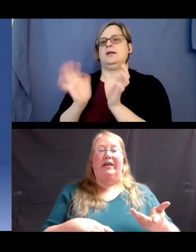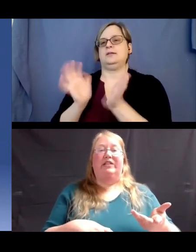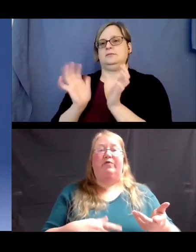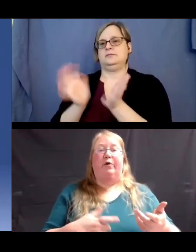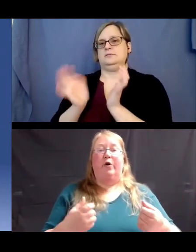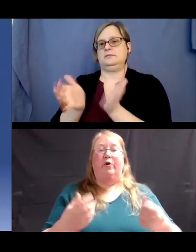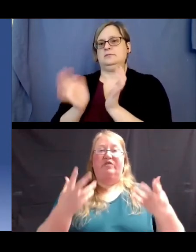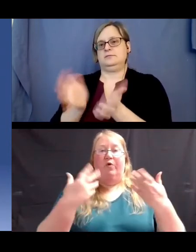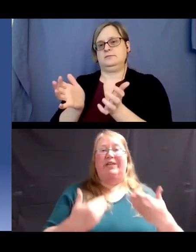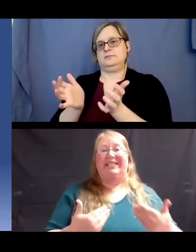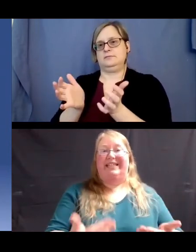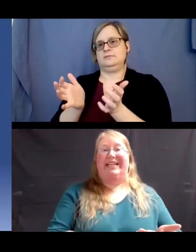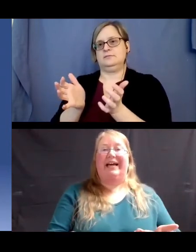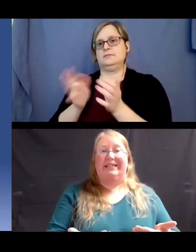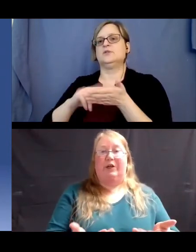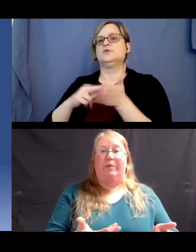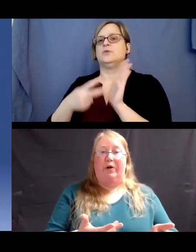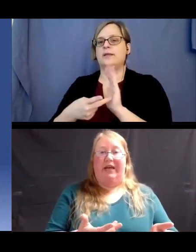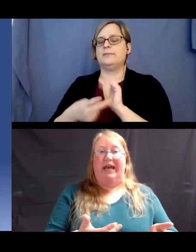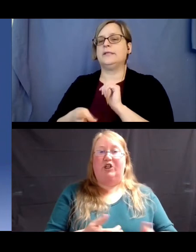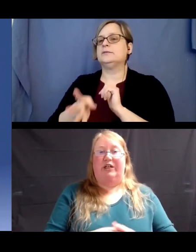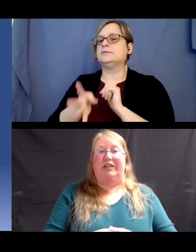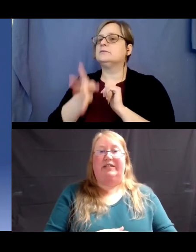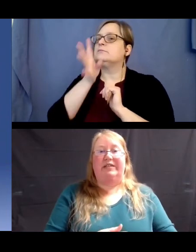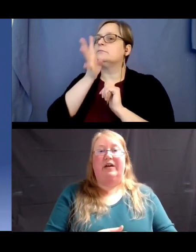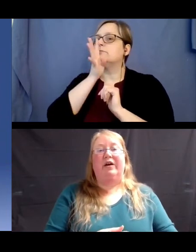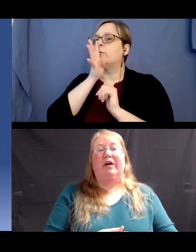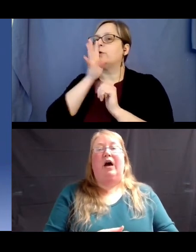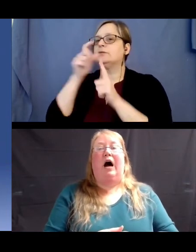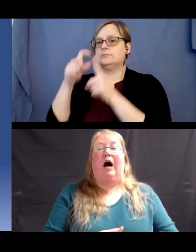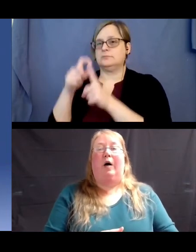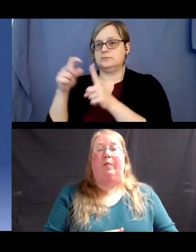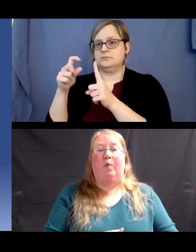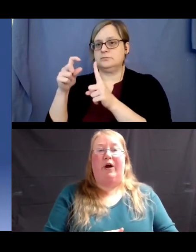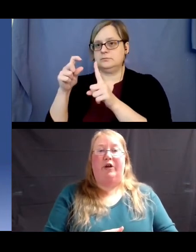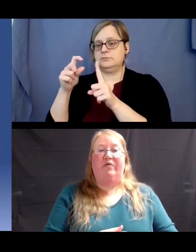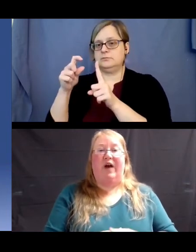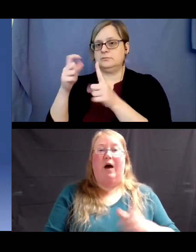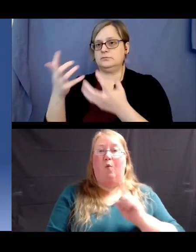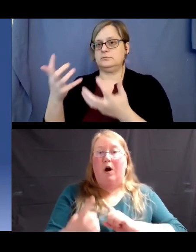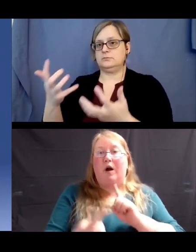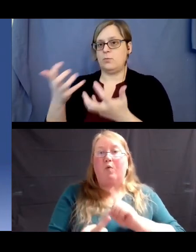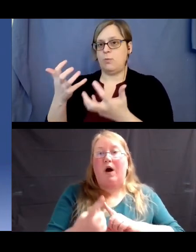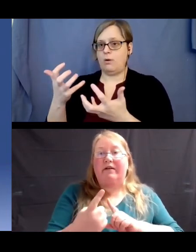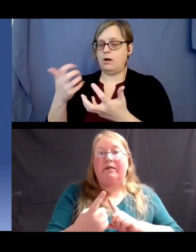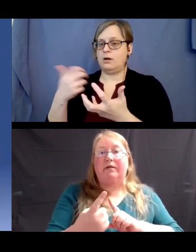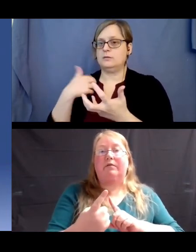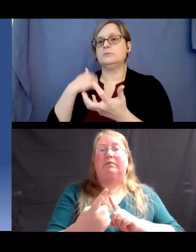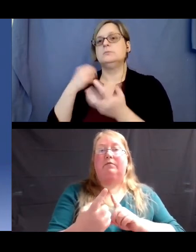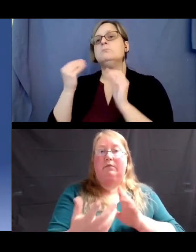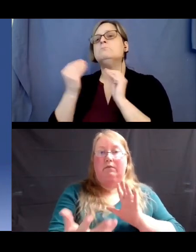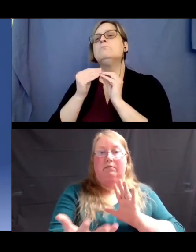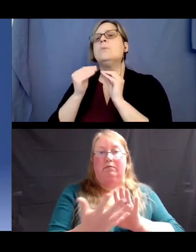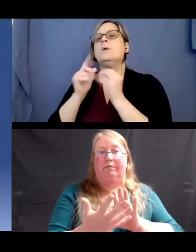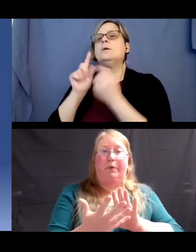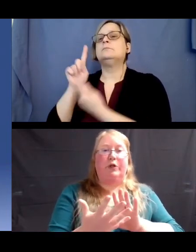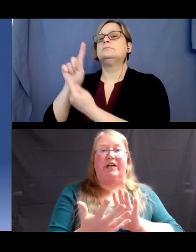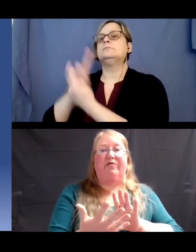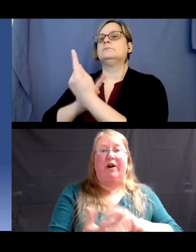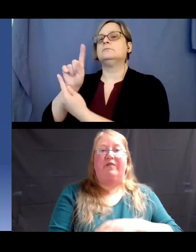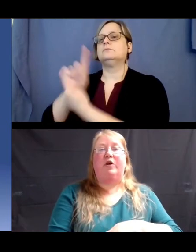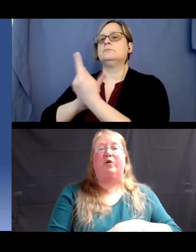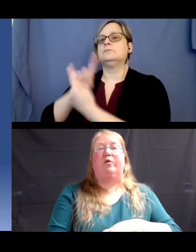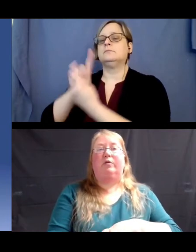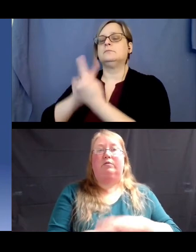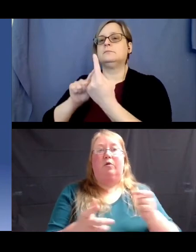so it is for those voice-to-text communications where you've got one-on-one person